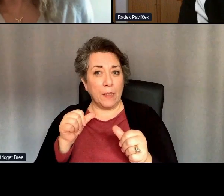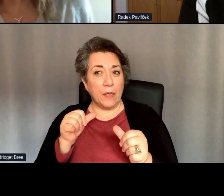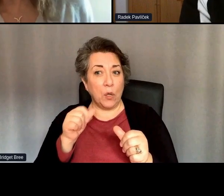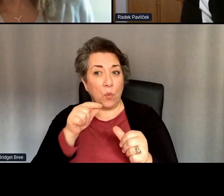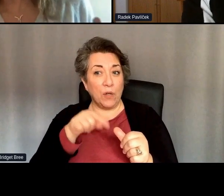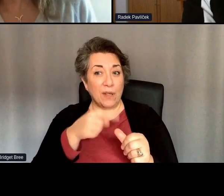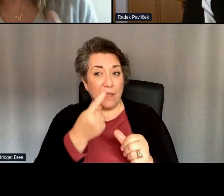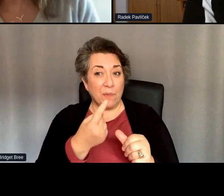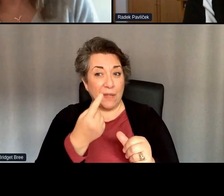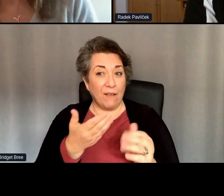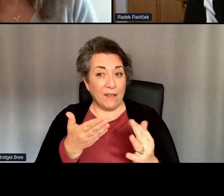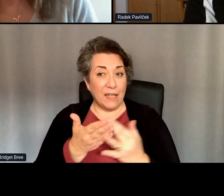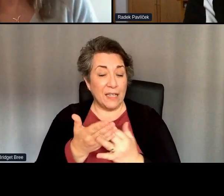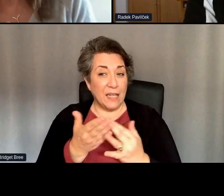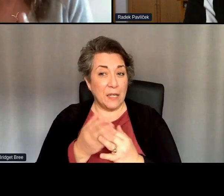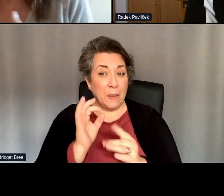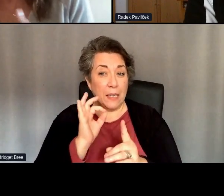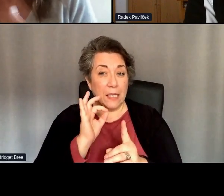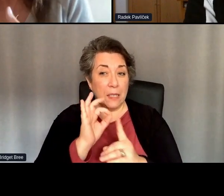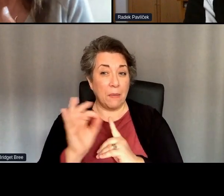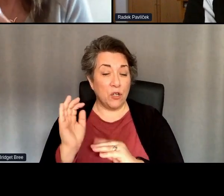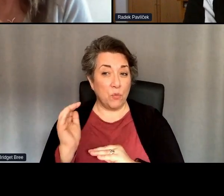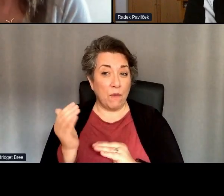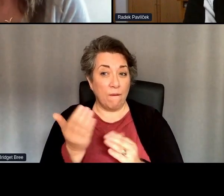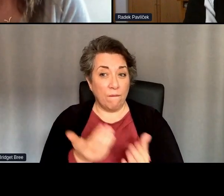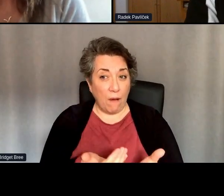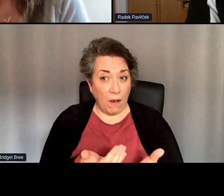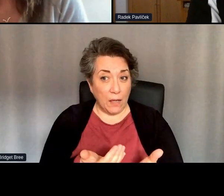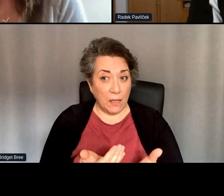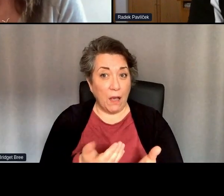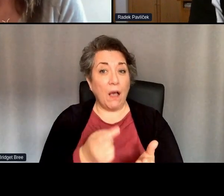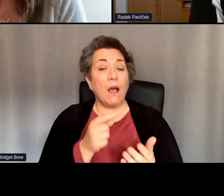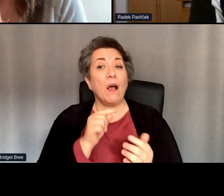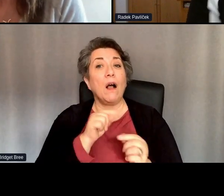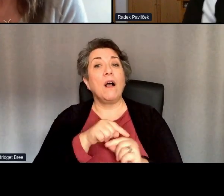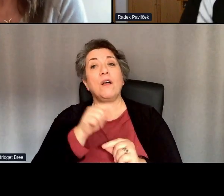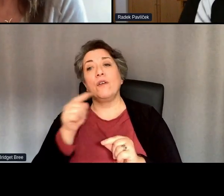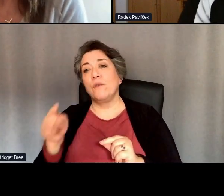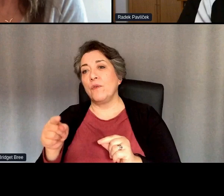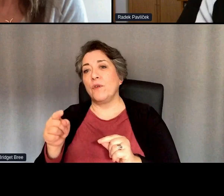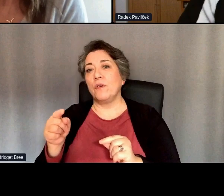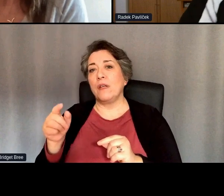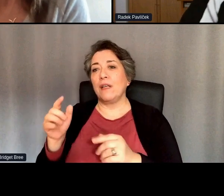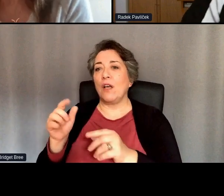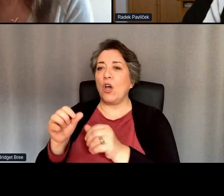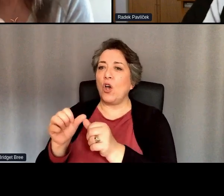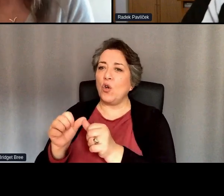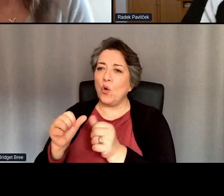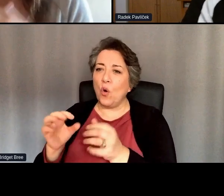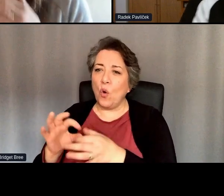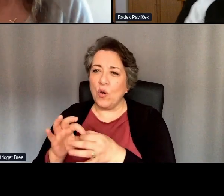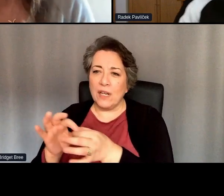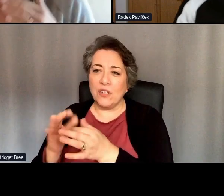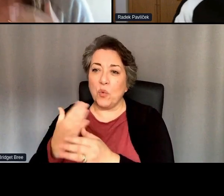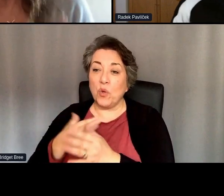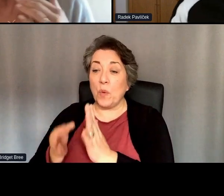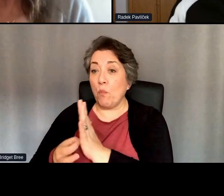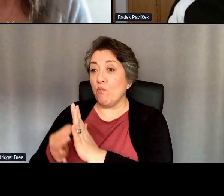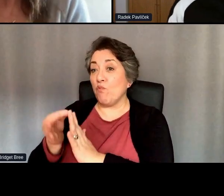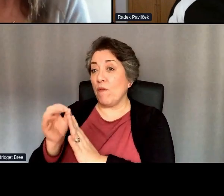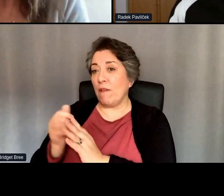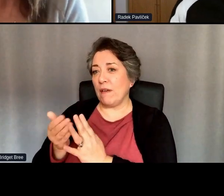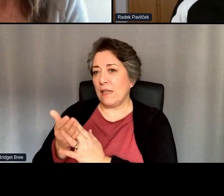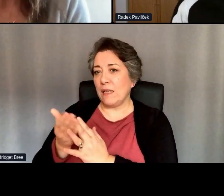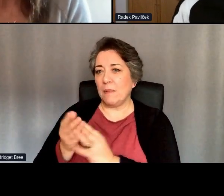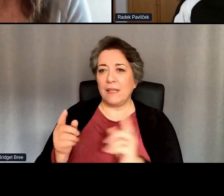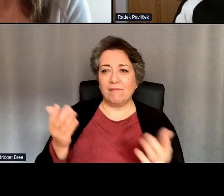specialist provider, as opposed to, or I guess in combination with, an organization that want to improve their accessibility. Does anyone want